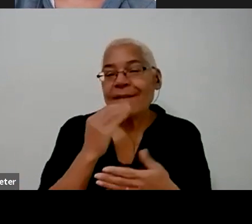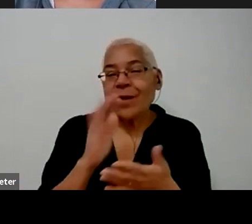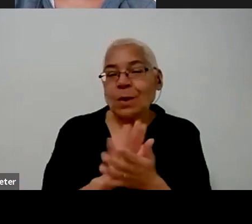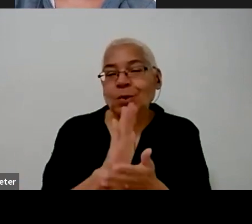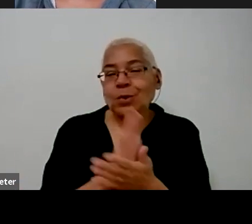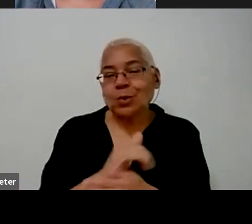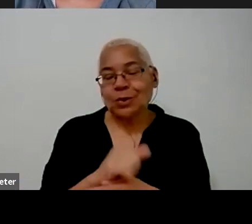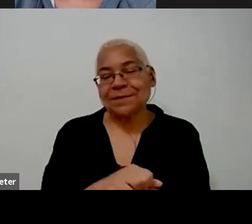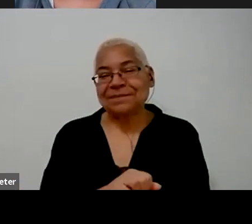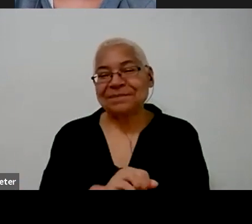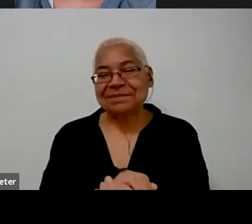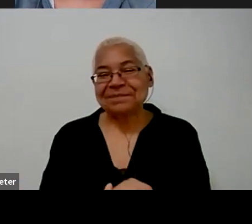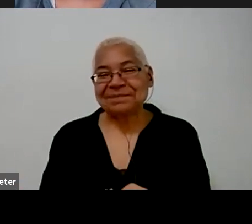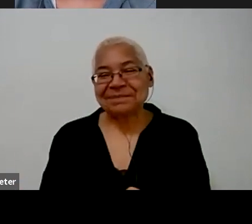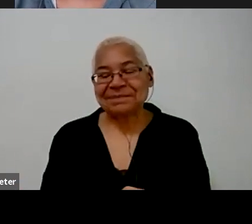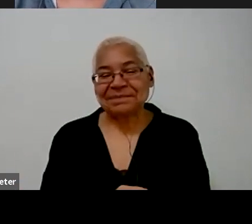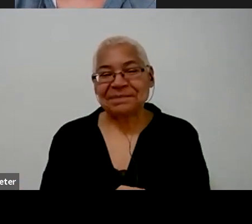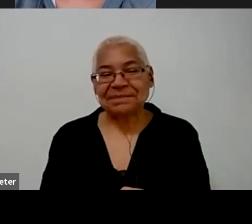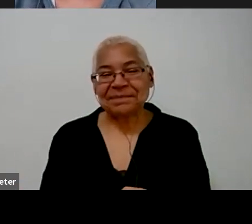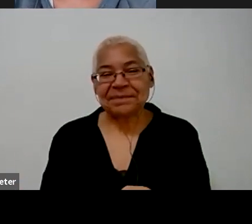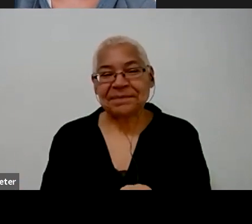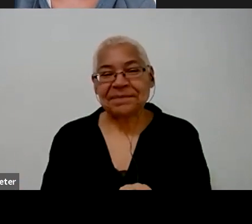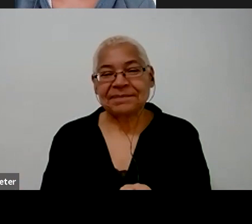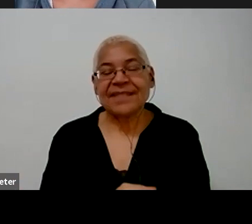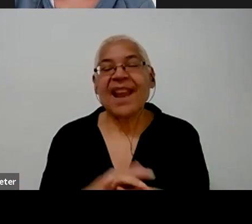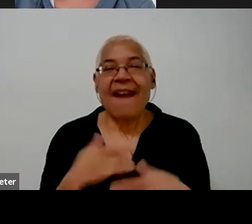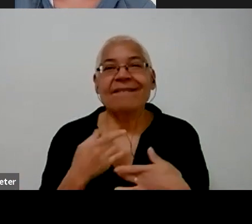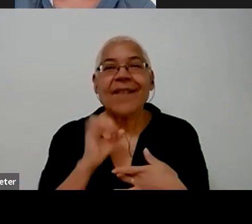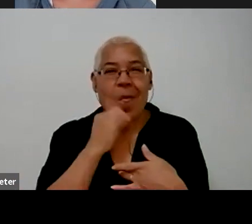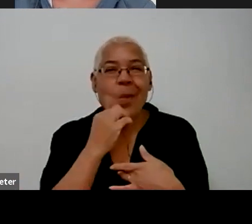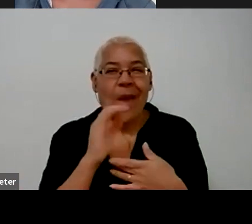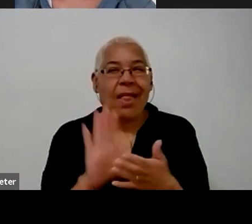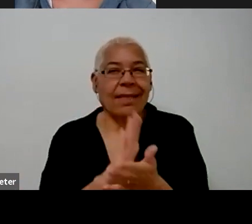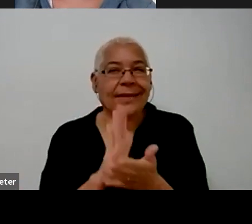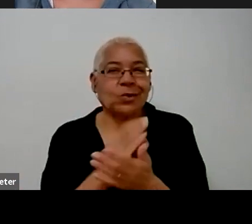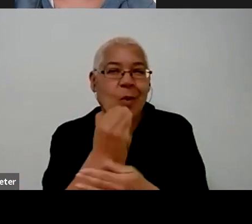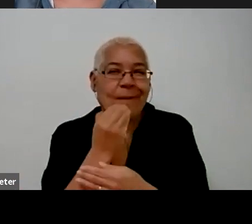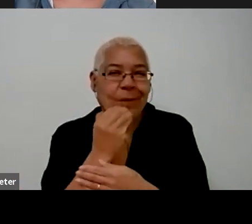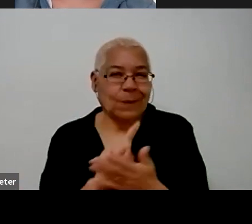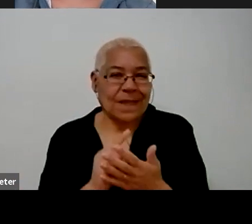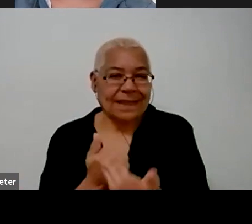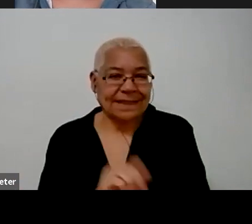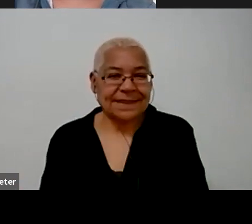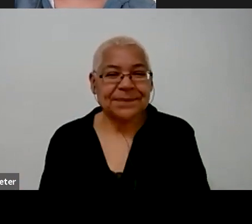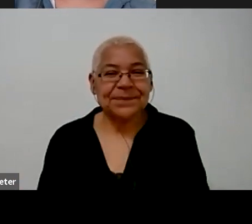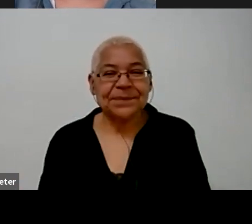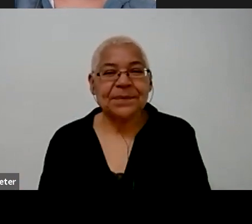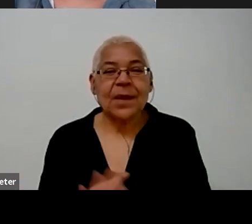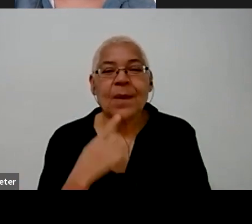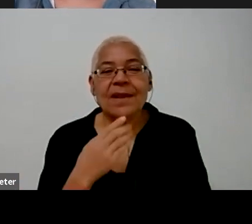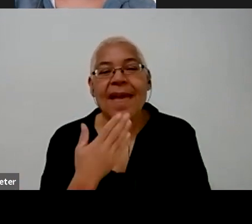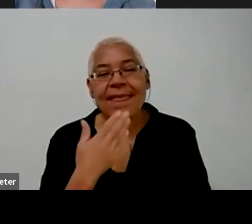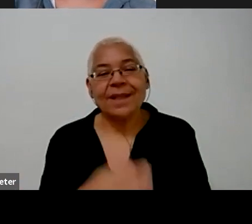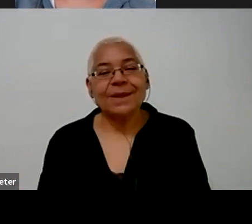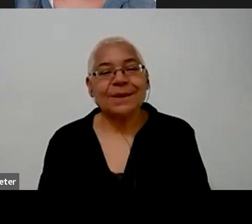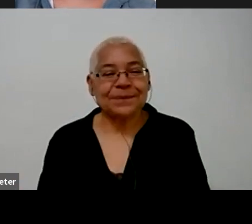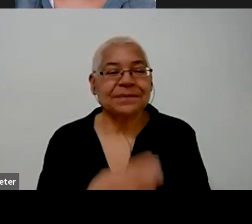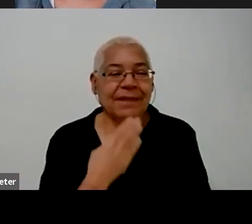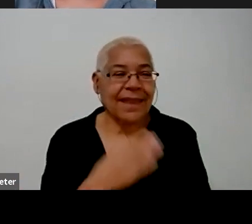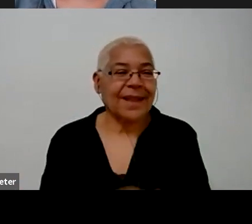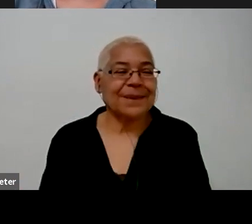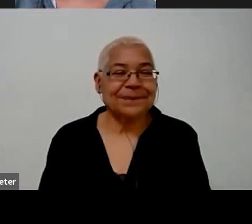not in, but so I think you'll enjoy it. Yeah. Thank you. Thank you, Osman. Thank you. Thank you, everyone. Thank you.